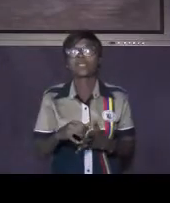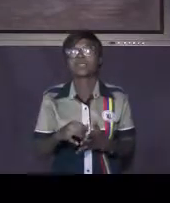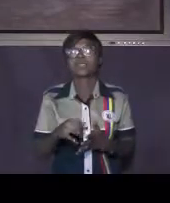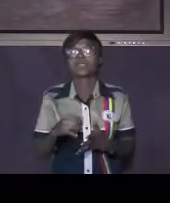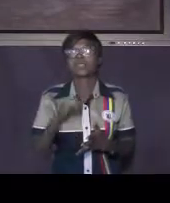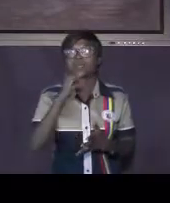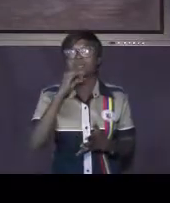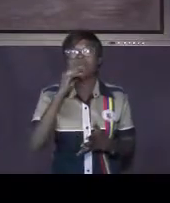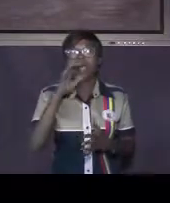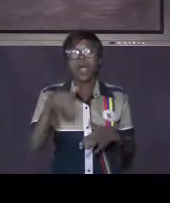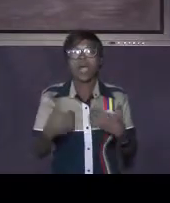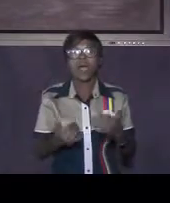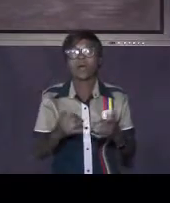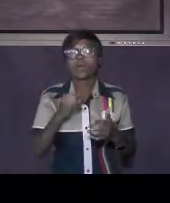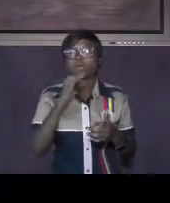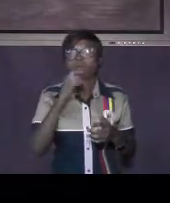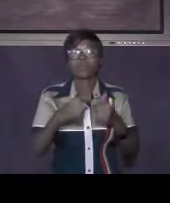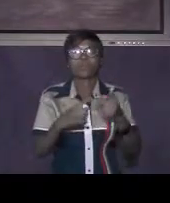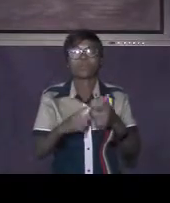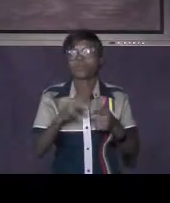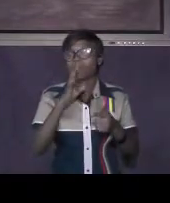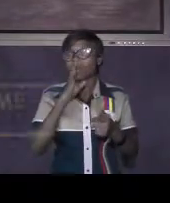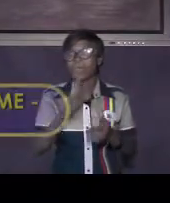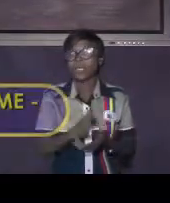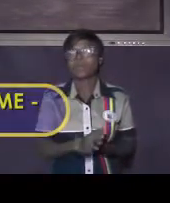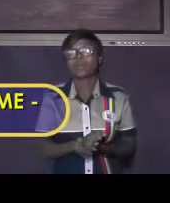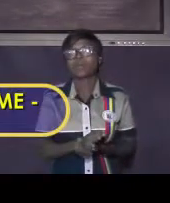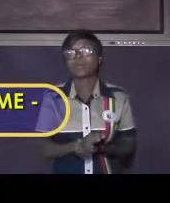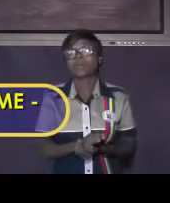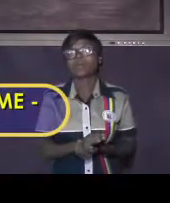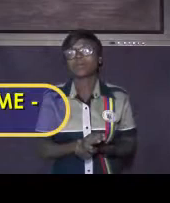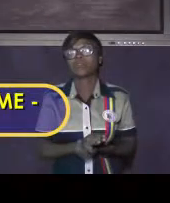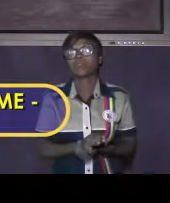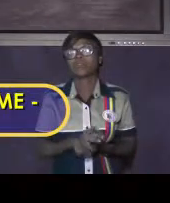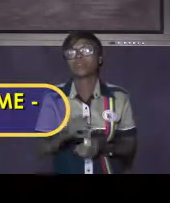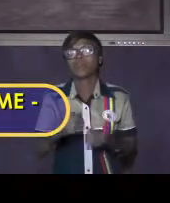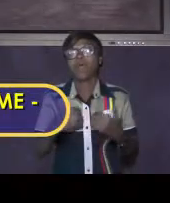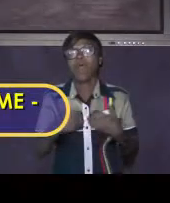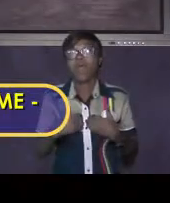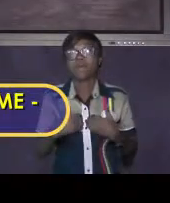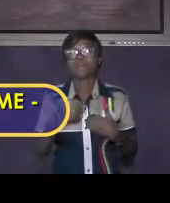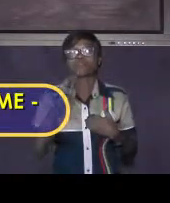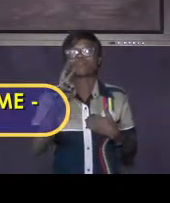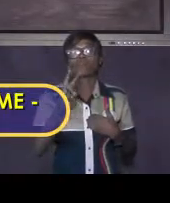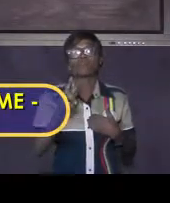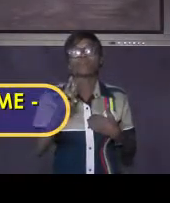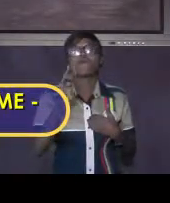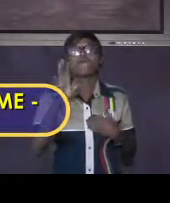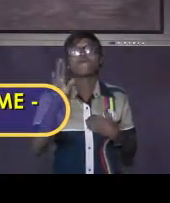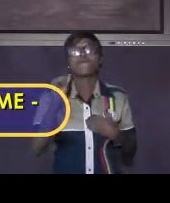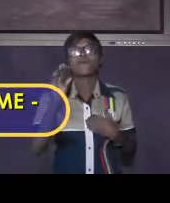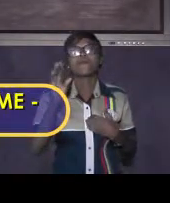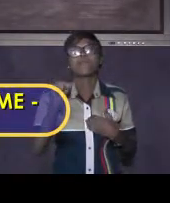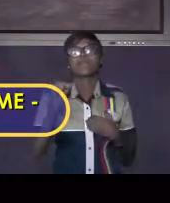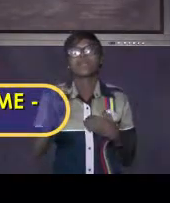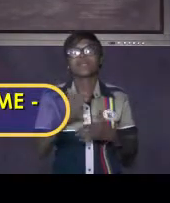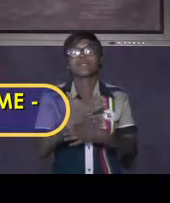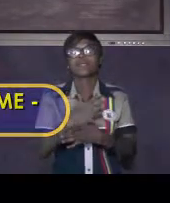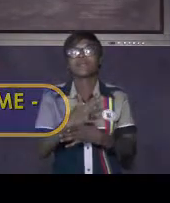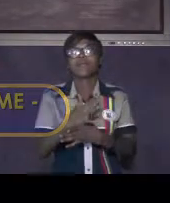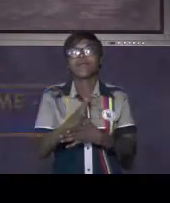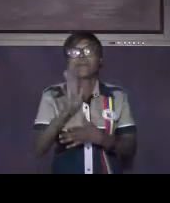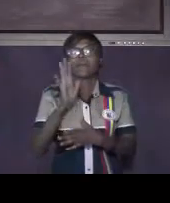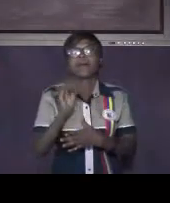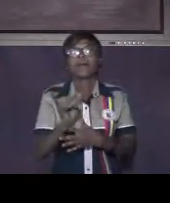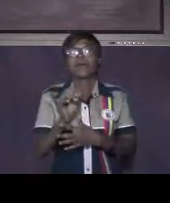so that's how it's going to be. Let me just erase this so that you can see. So you have 250 divided by